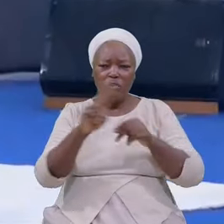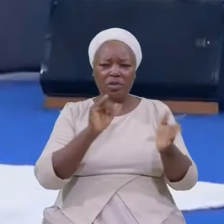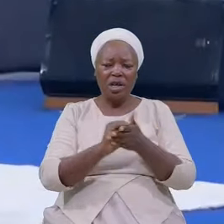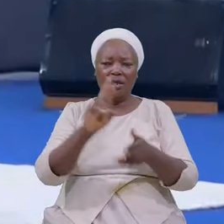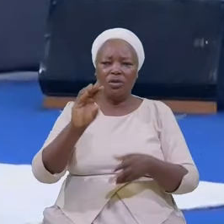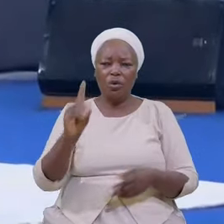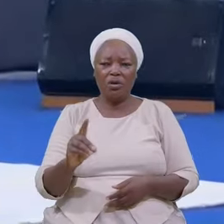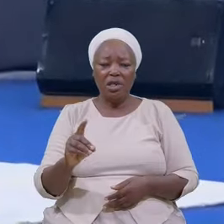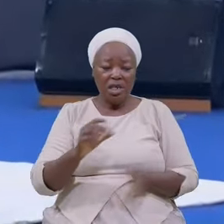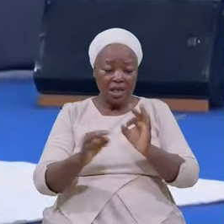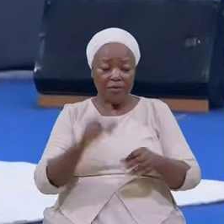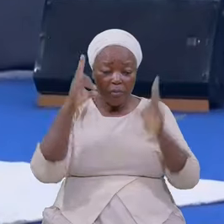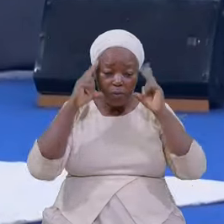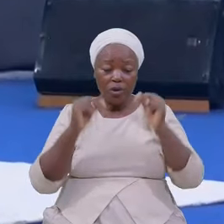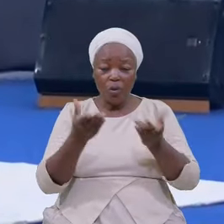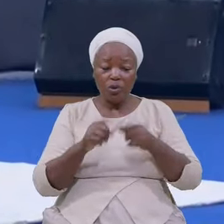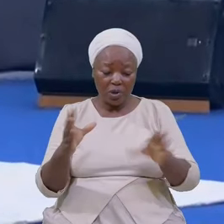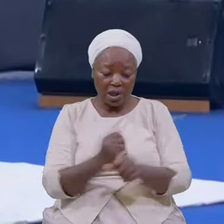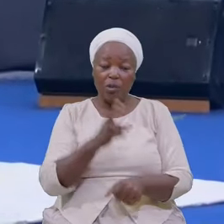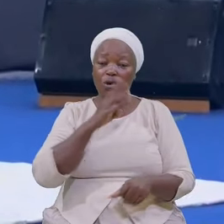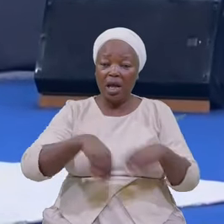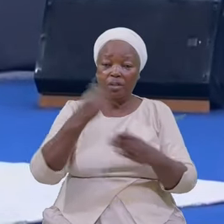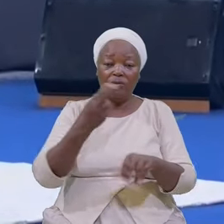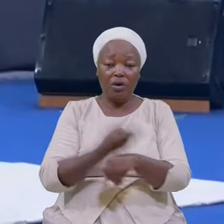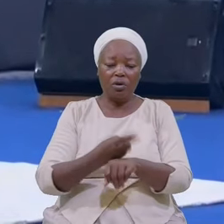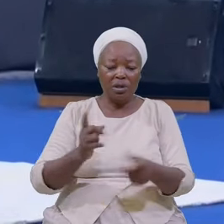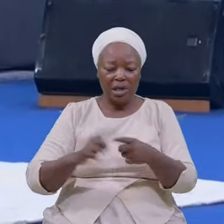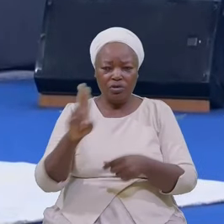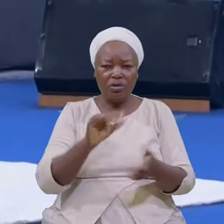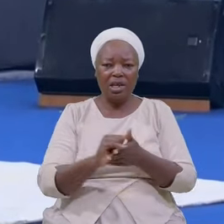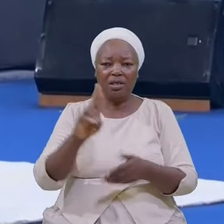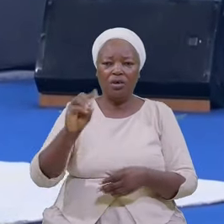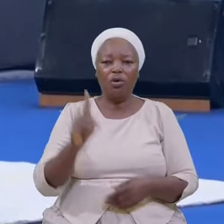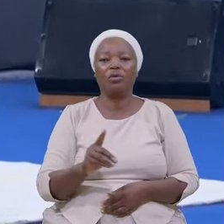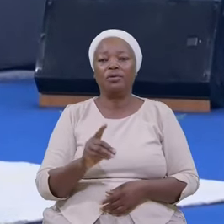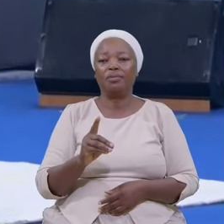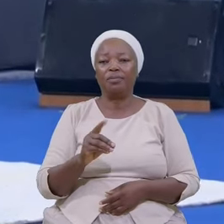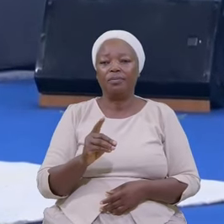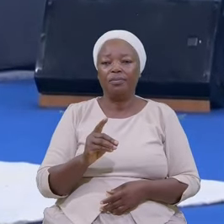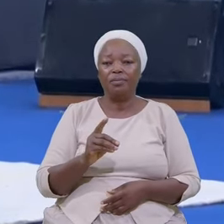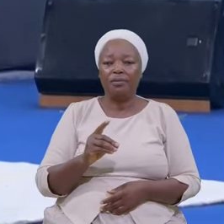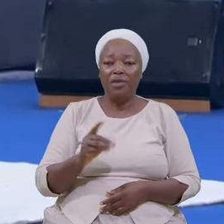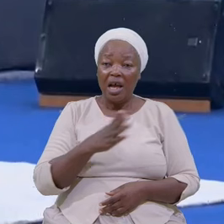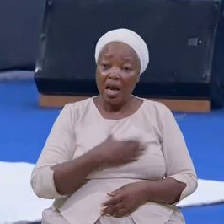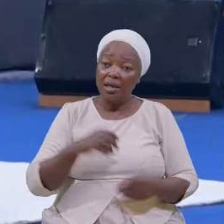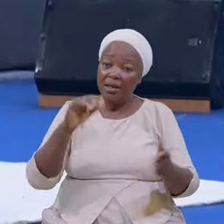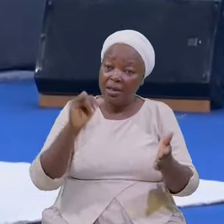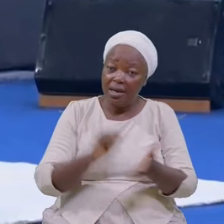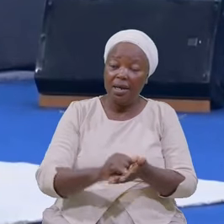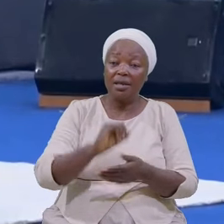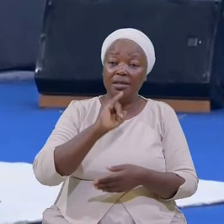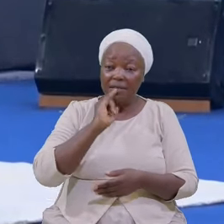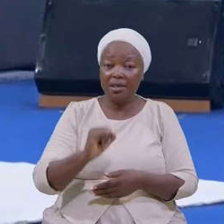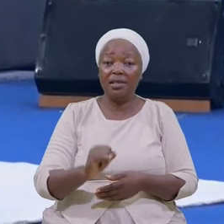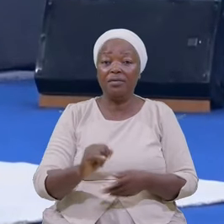water out of the rock, he used the rod. Pour faire sortir l'eau du rocher, il faut le bâton. And that is symbolic.